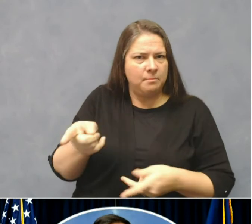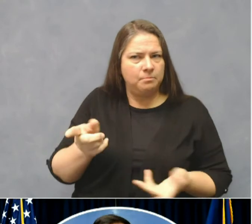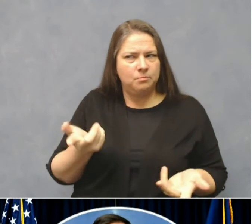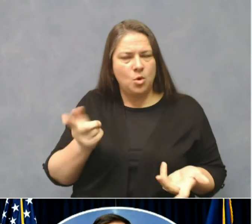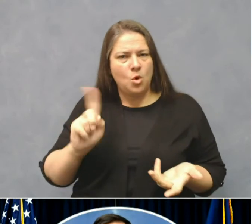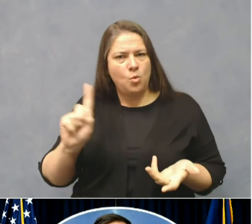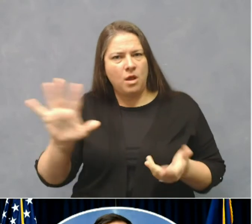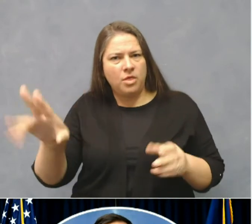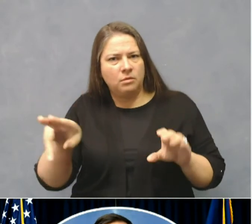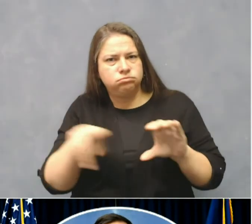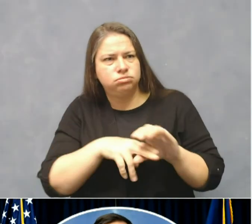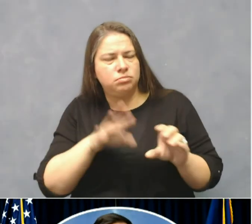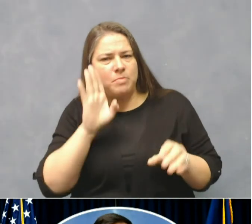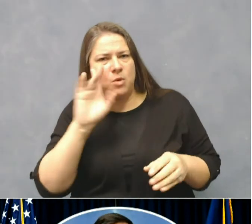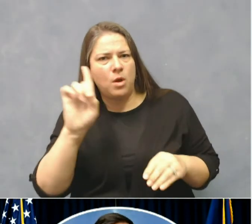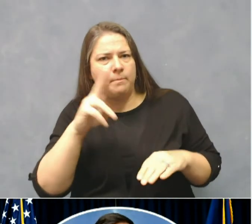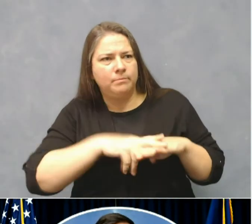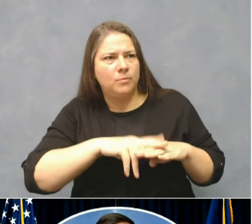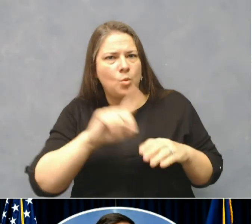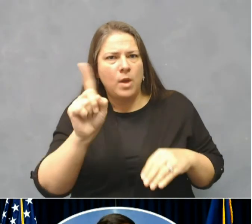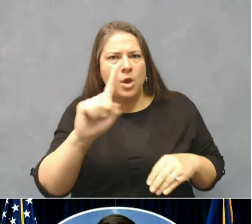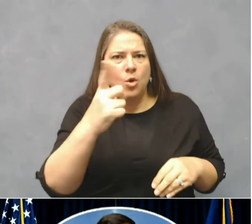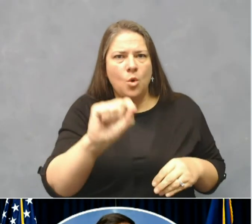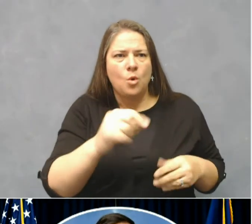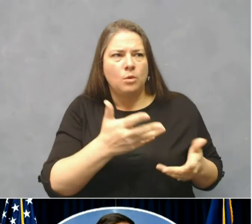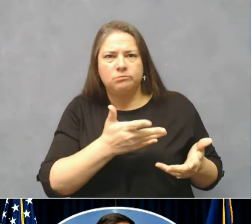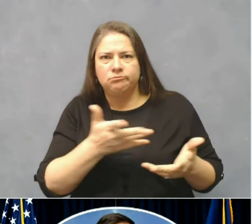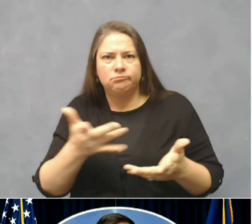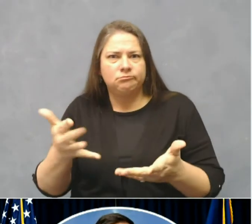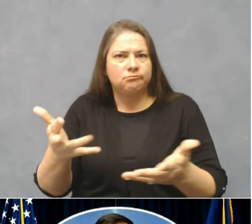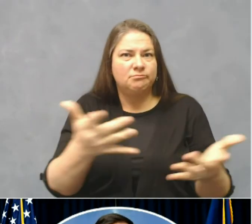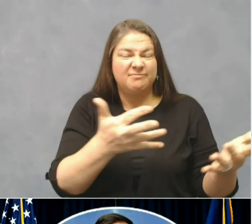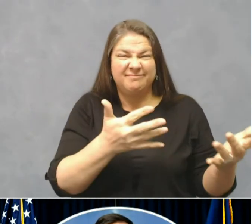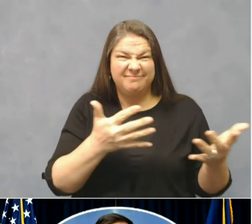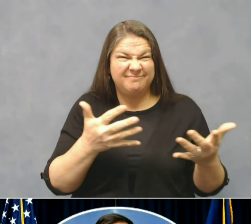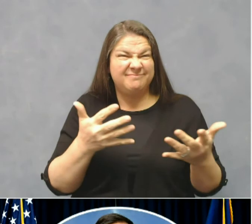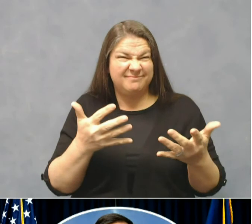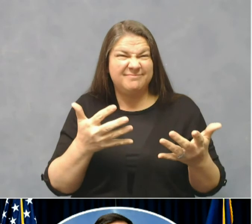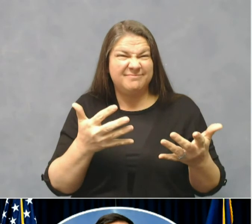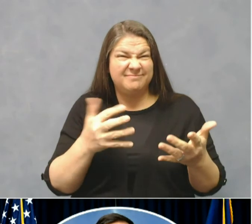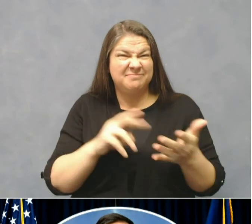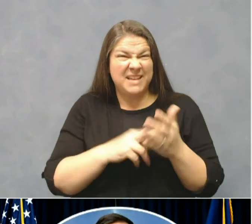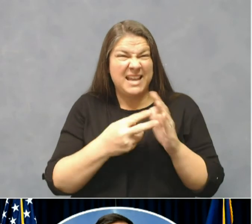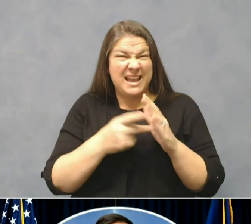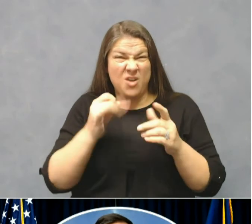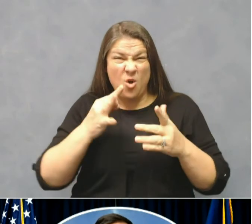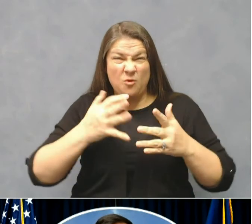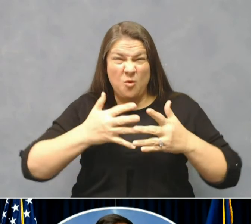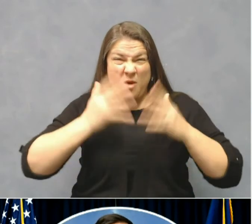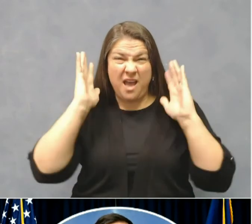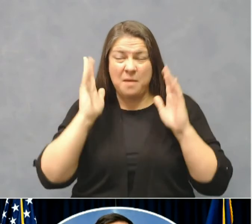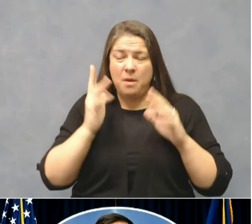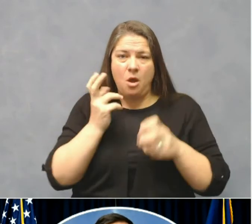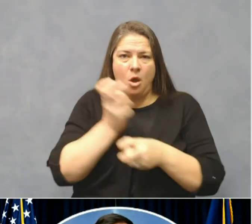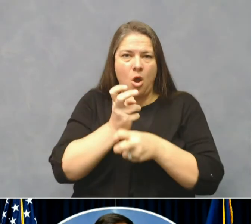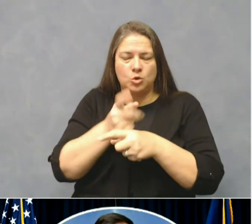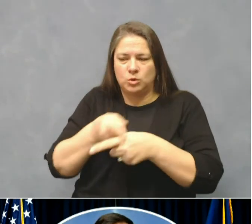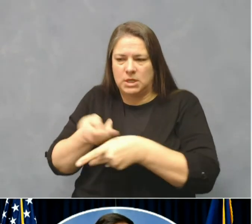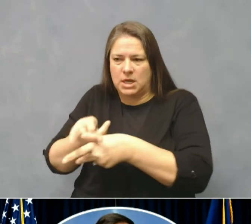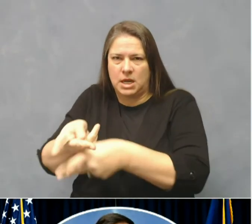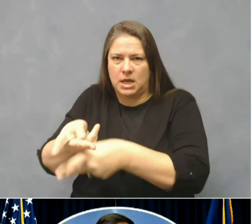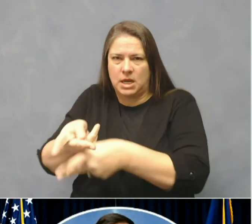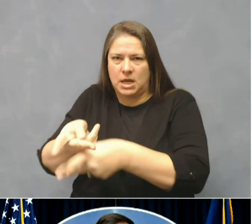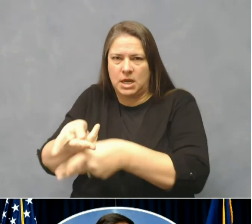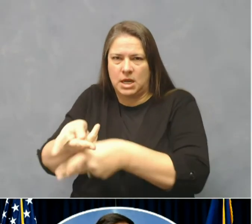it increases avoidable death in multiple areas. Now is the